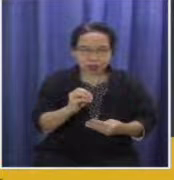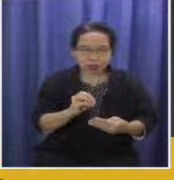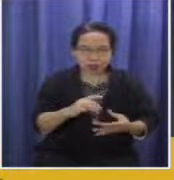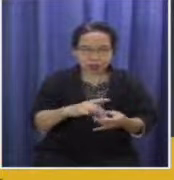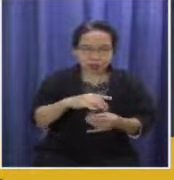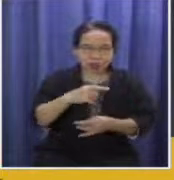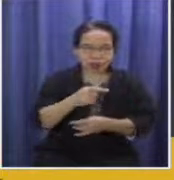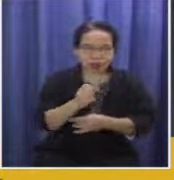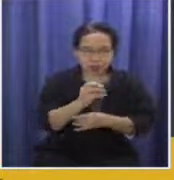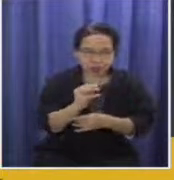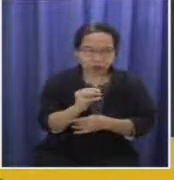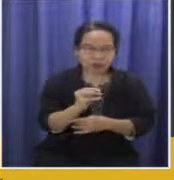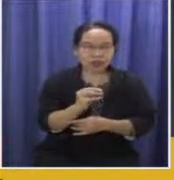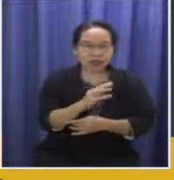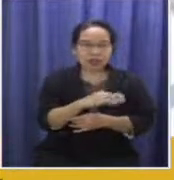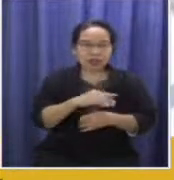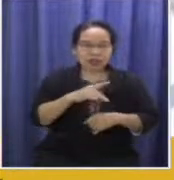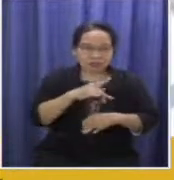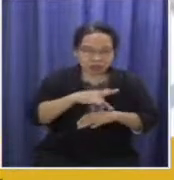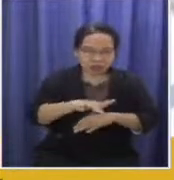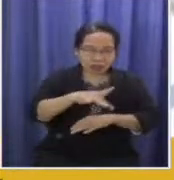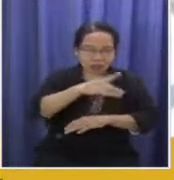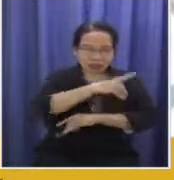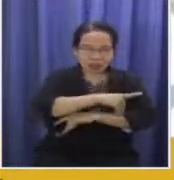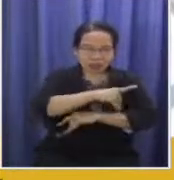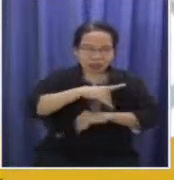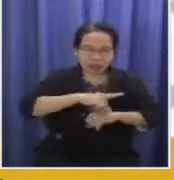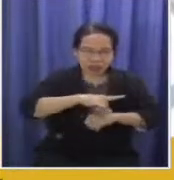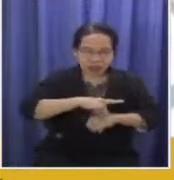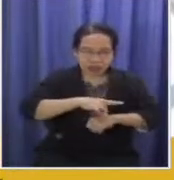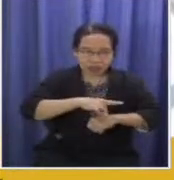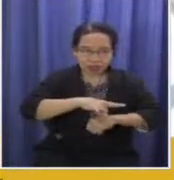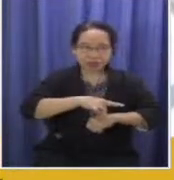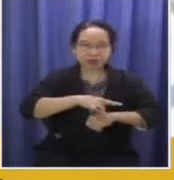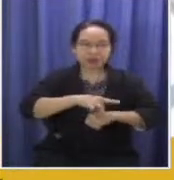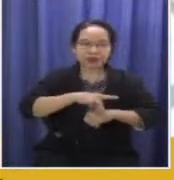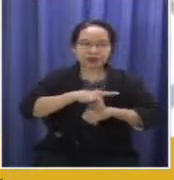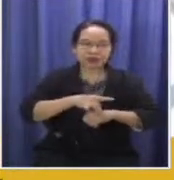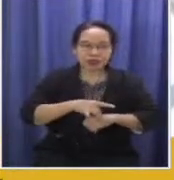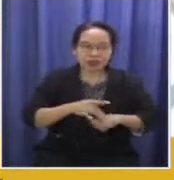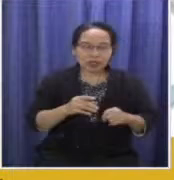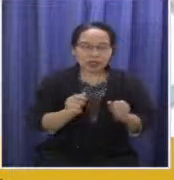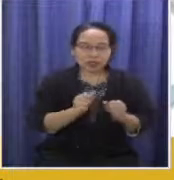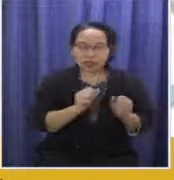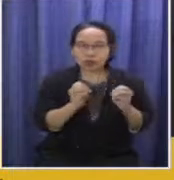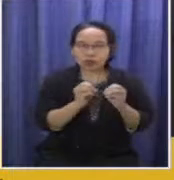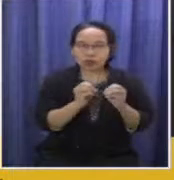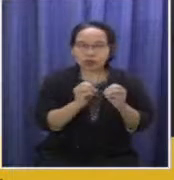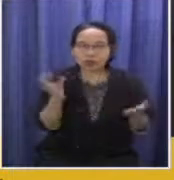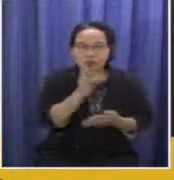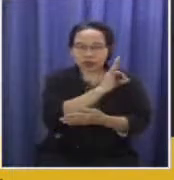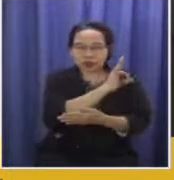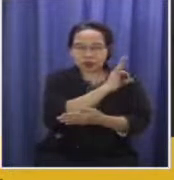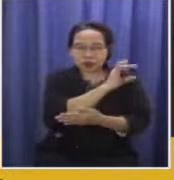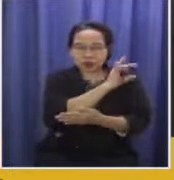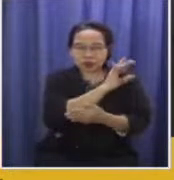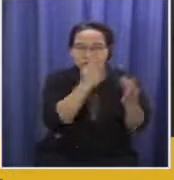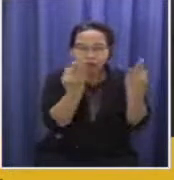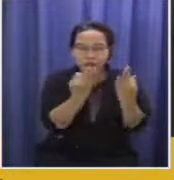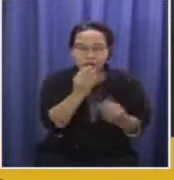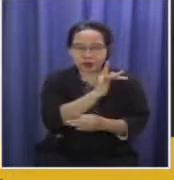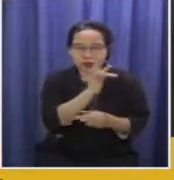helium. In the early days of the Earth was without form and void. It